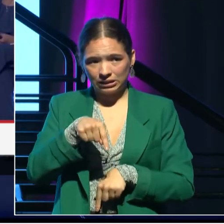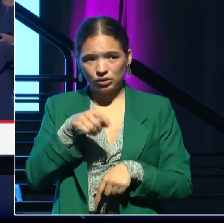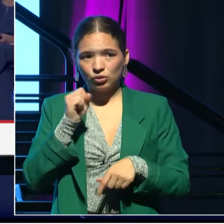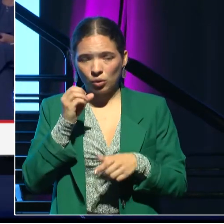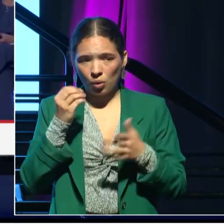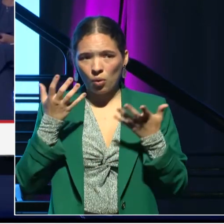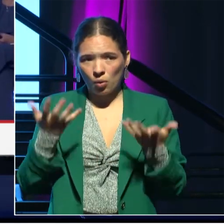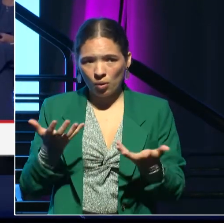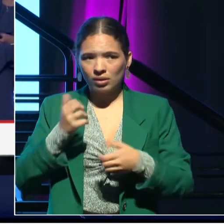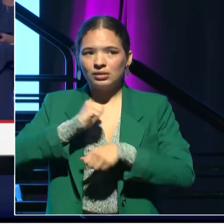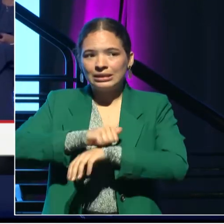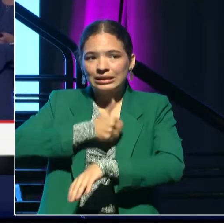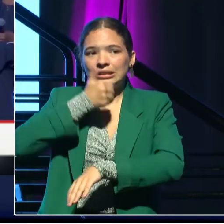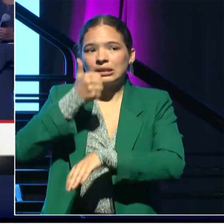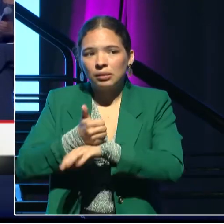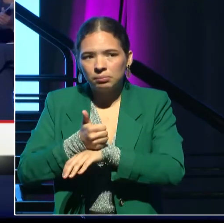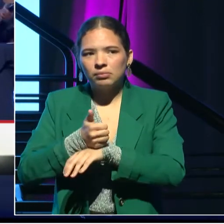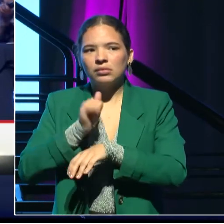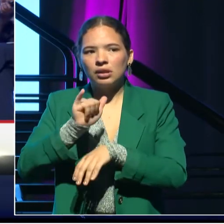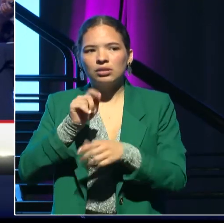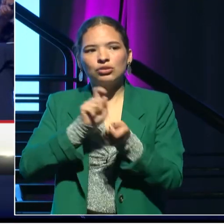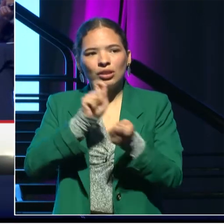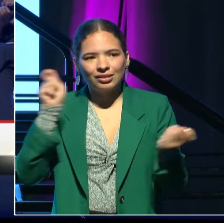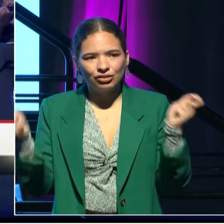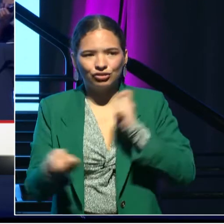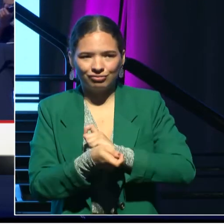for change. Yes.